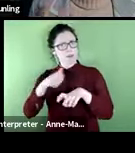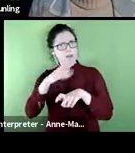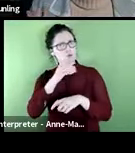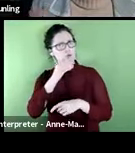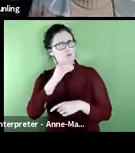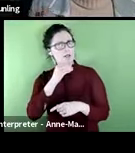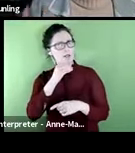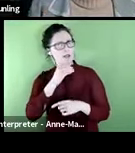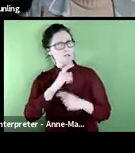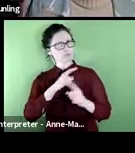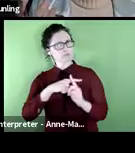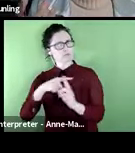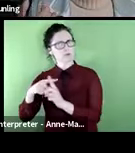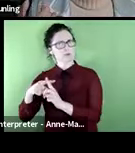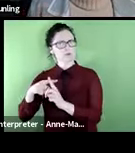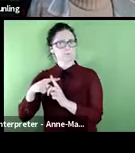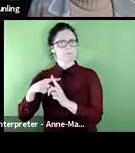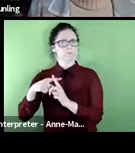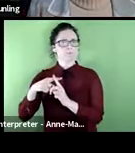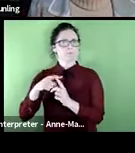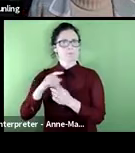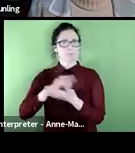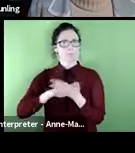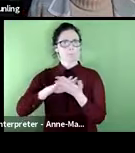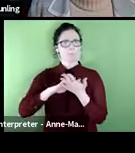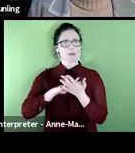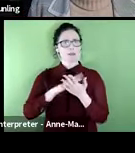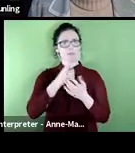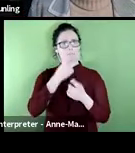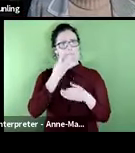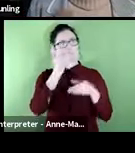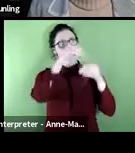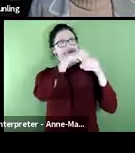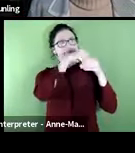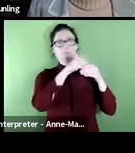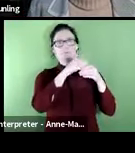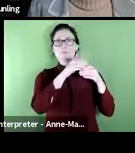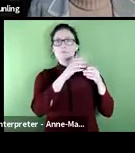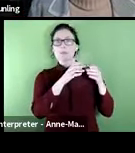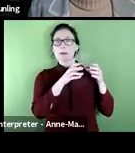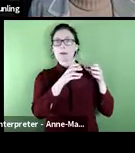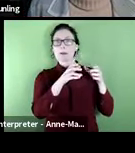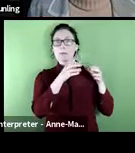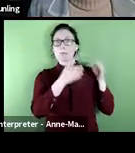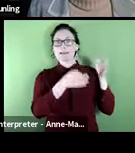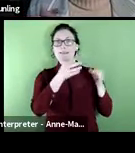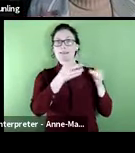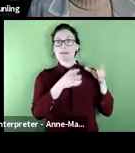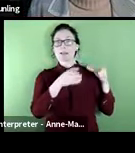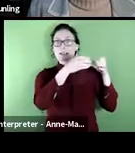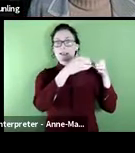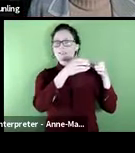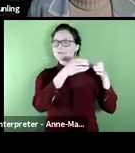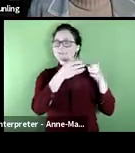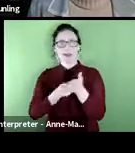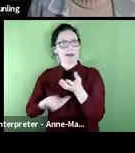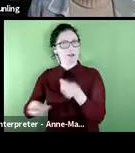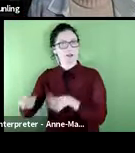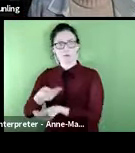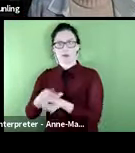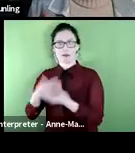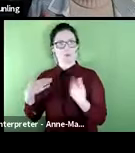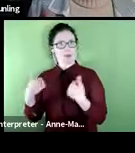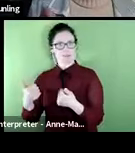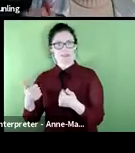useful for gaining political elite position, but not economical elite position.